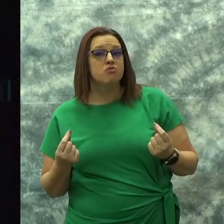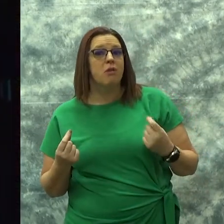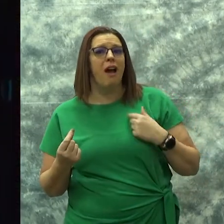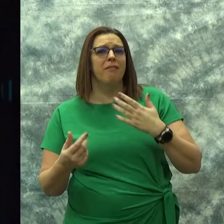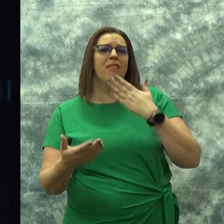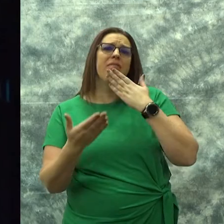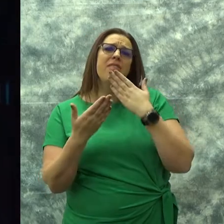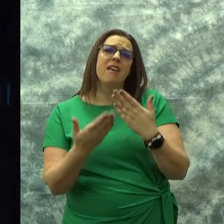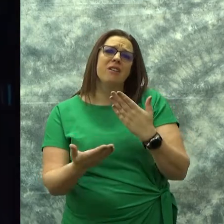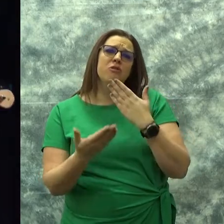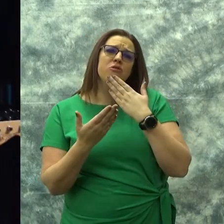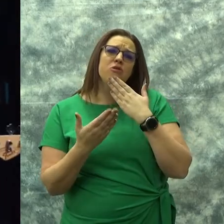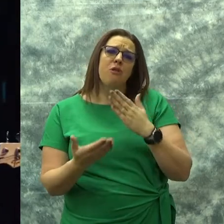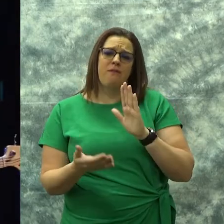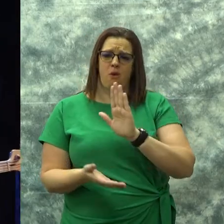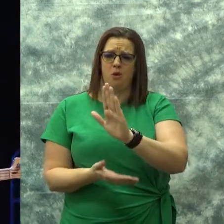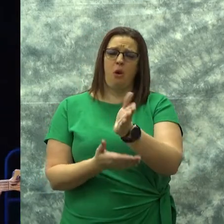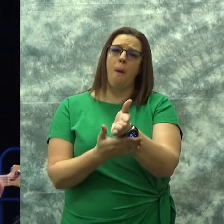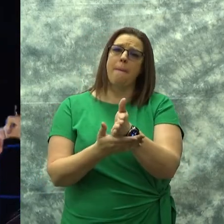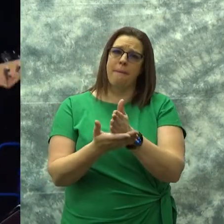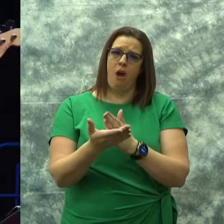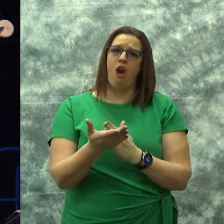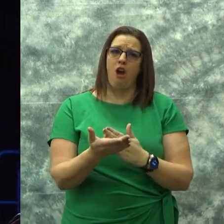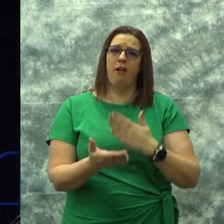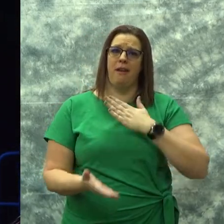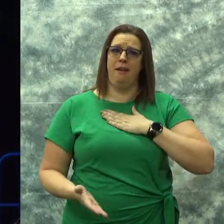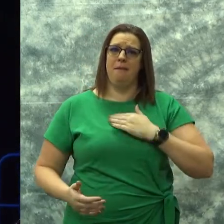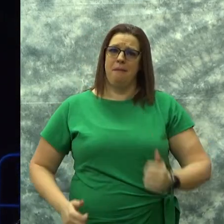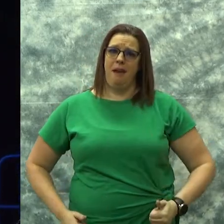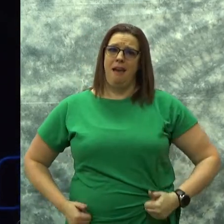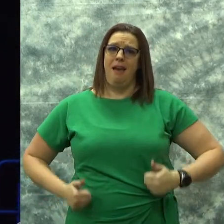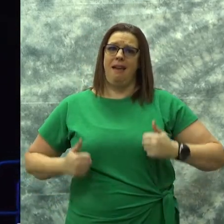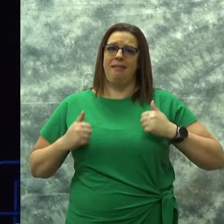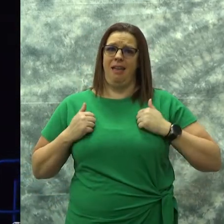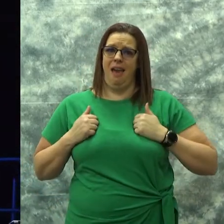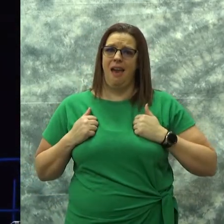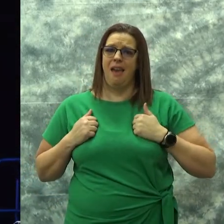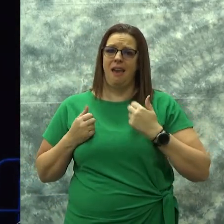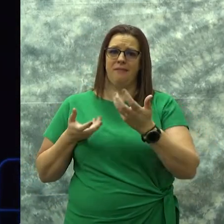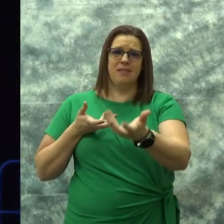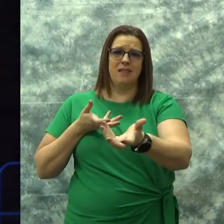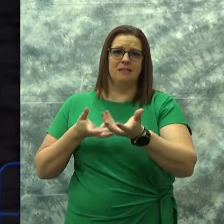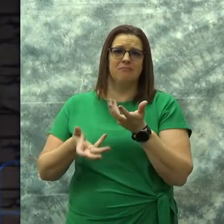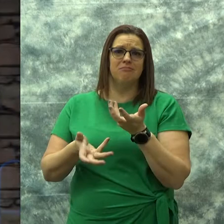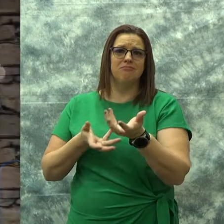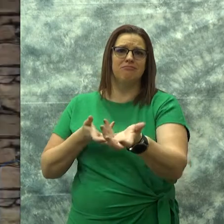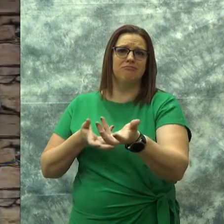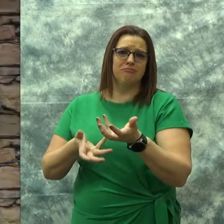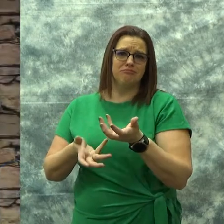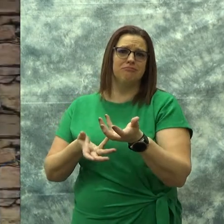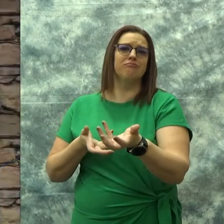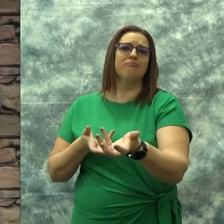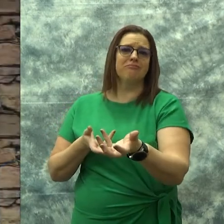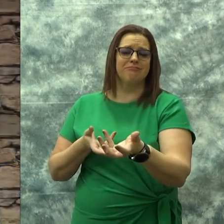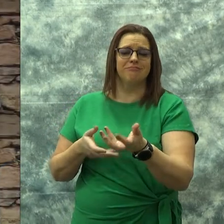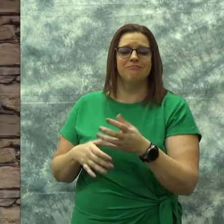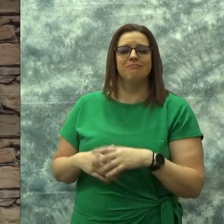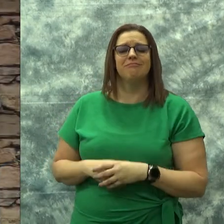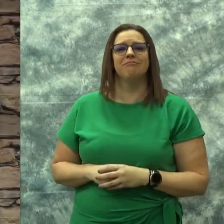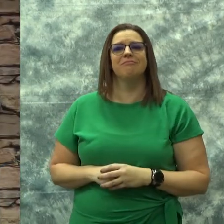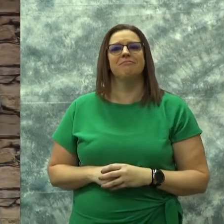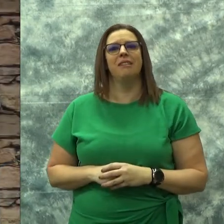So I thank you for the part you played in this dance we had to do.